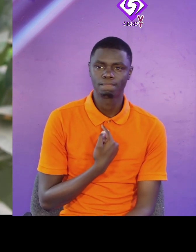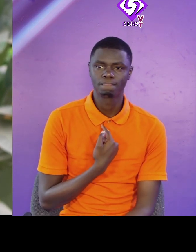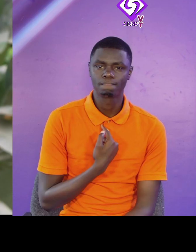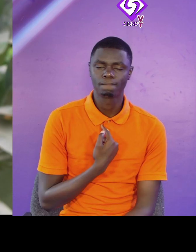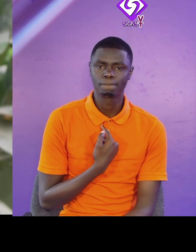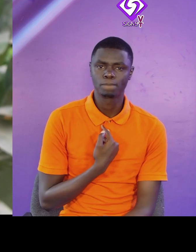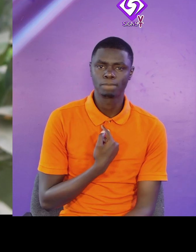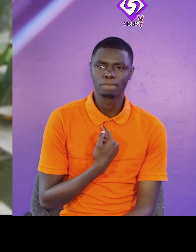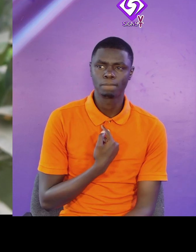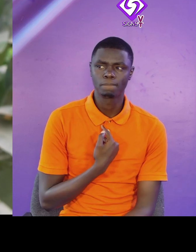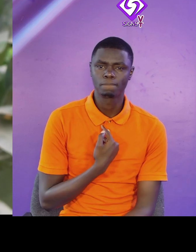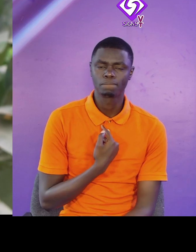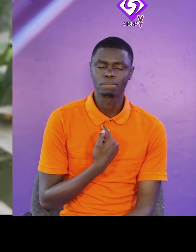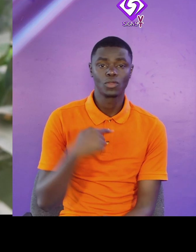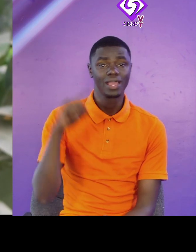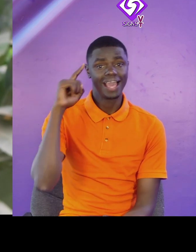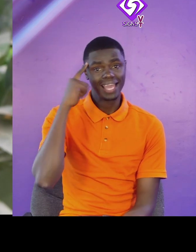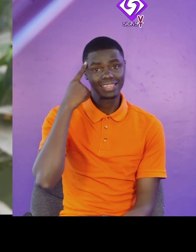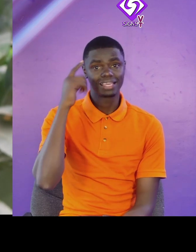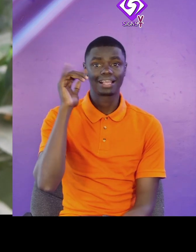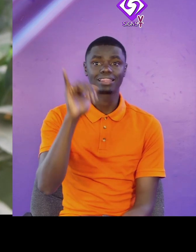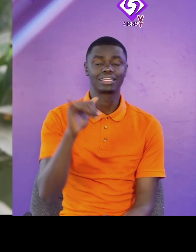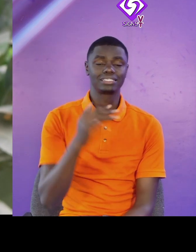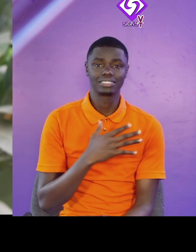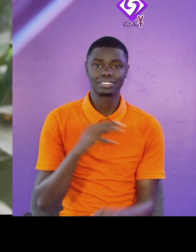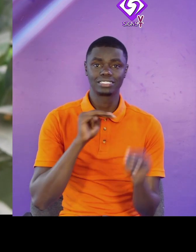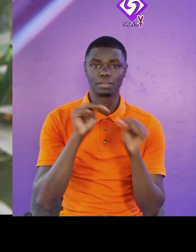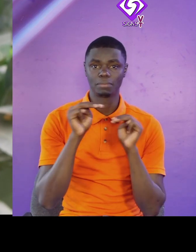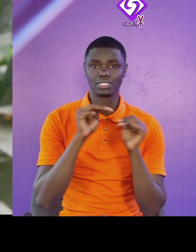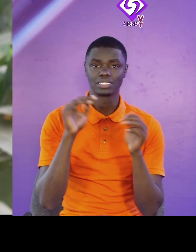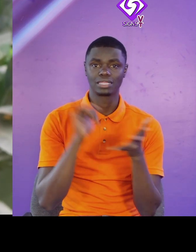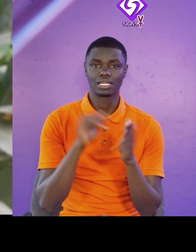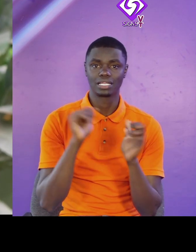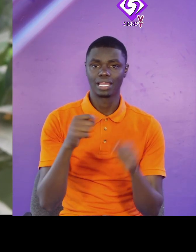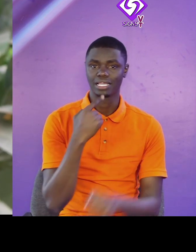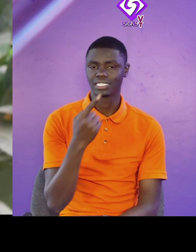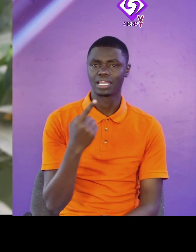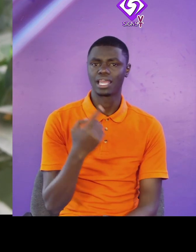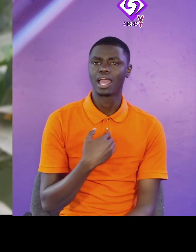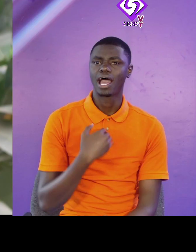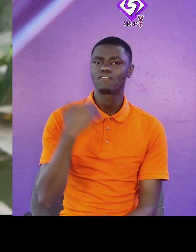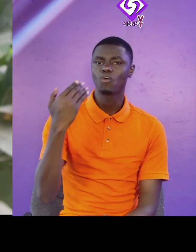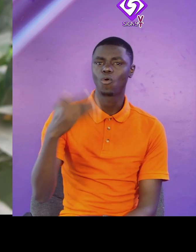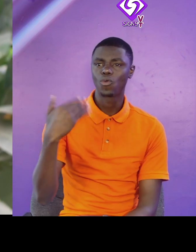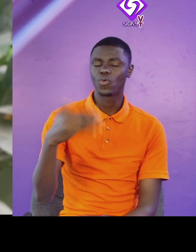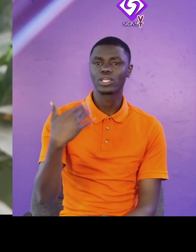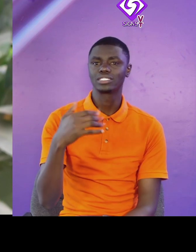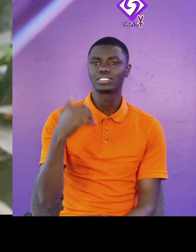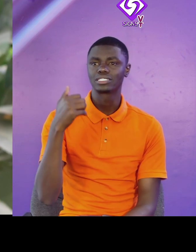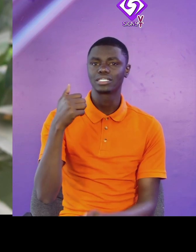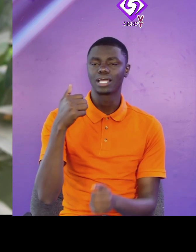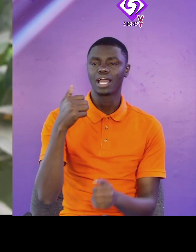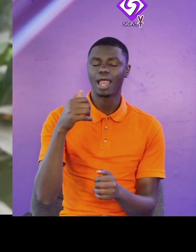reach out. So I think that's the first message, really, that I will always say. There is always a confidant within a family